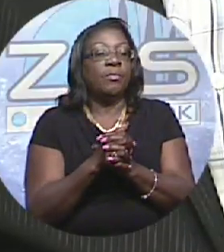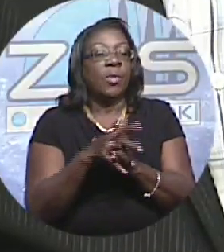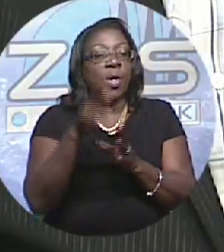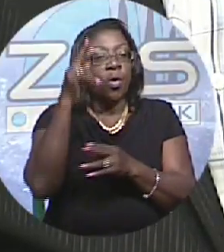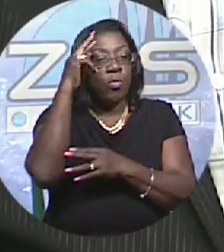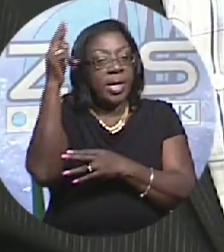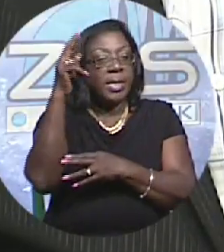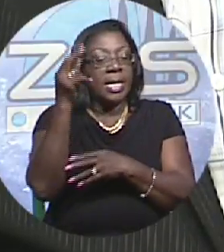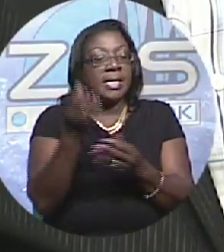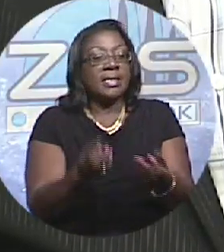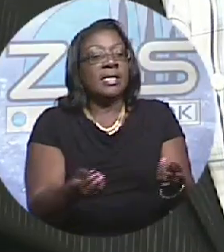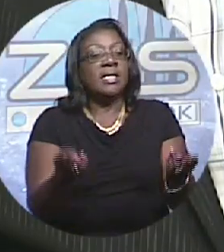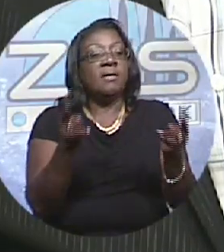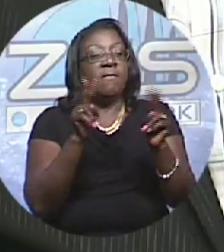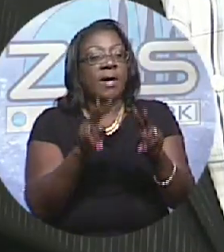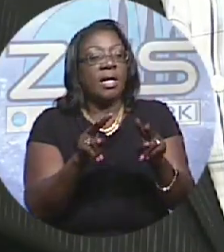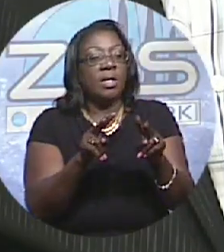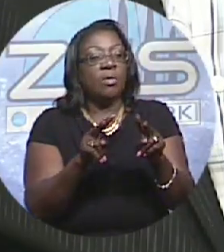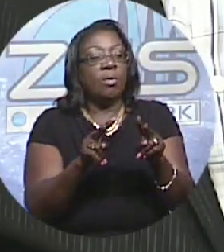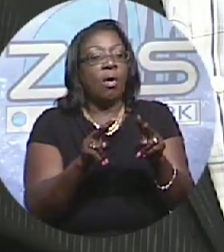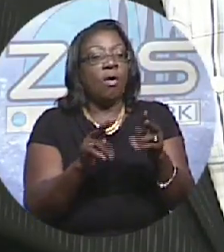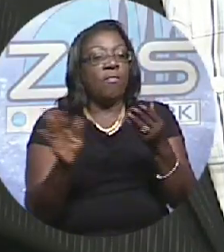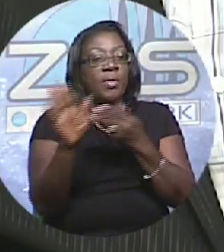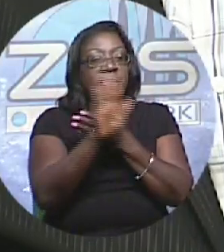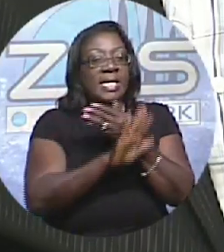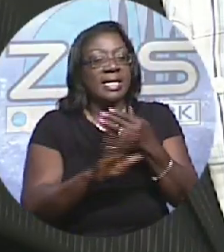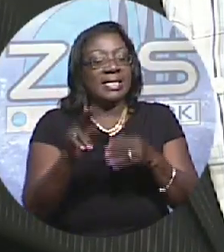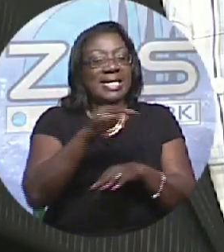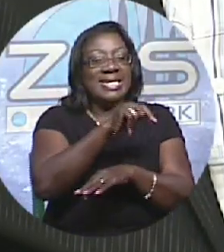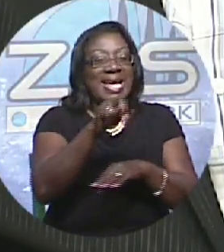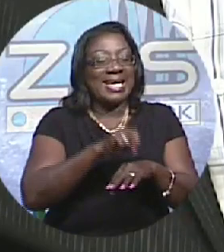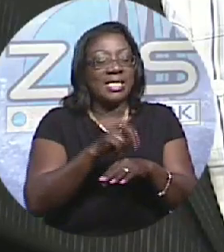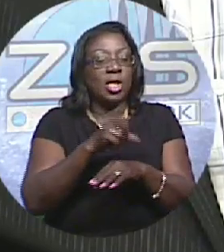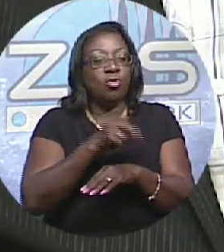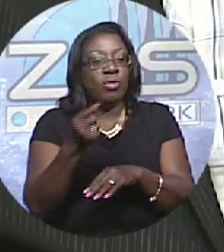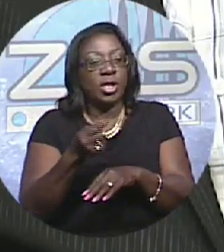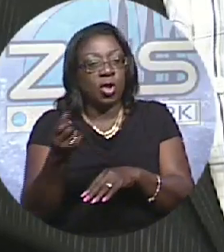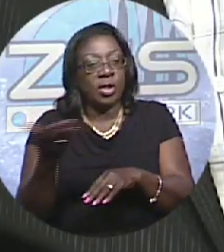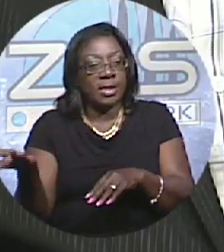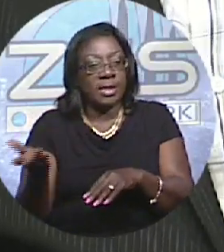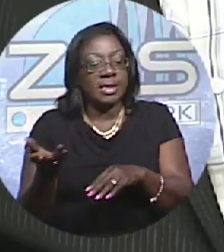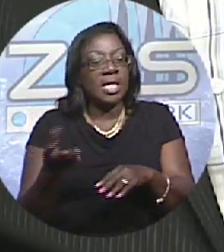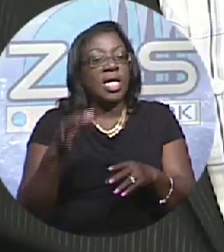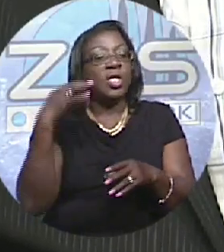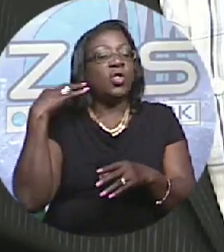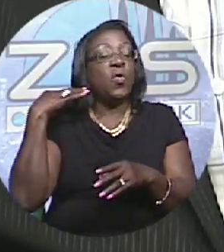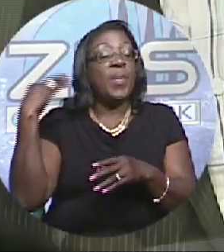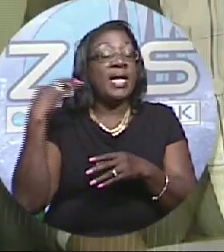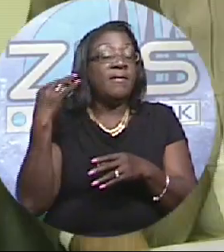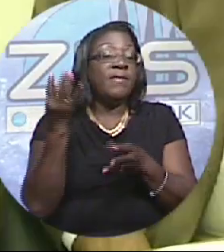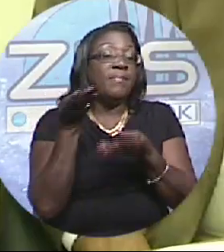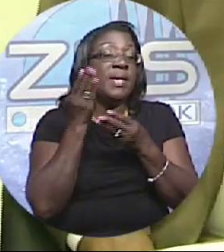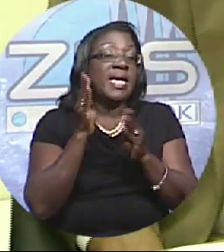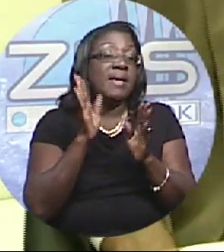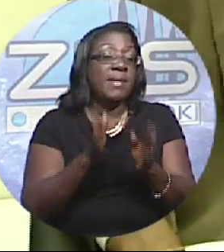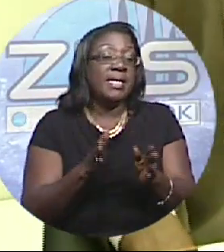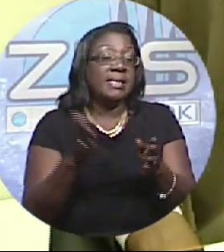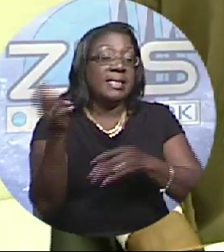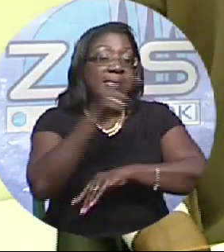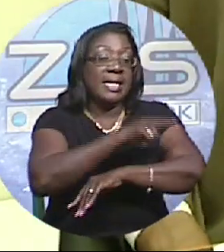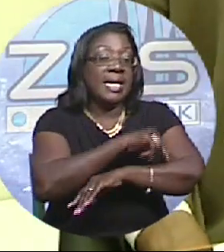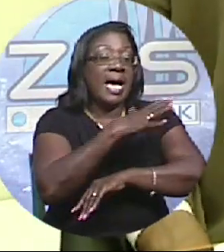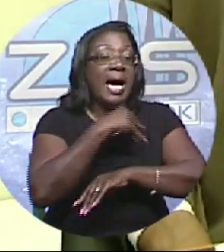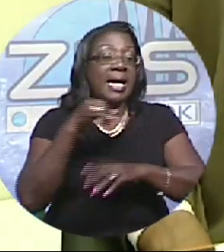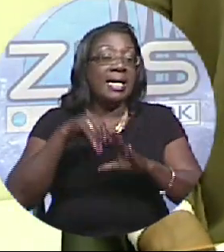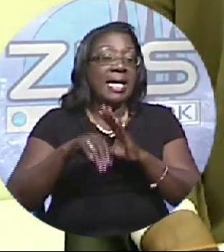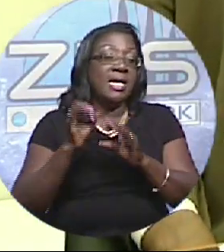Recognizing the value of protecting natural resources for the benefits of Bahamians today and Bahamians in the future, the government again pledged its commitment to doing